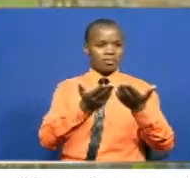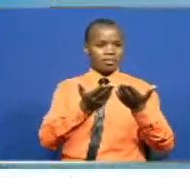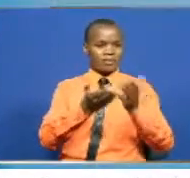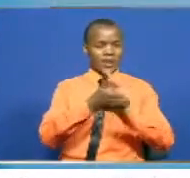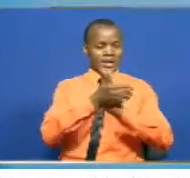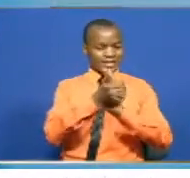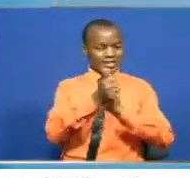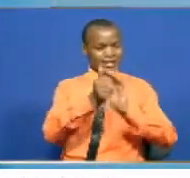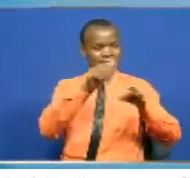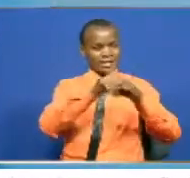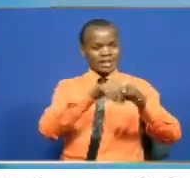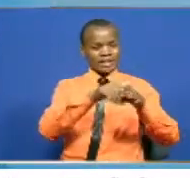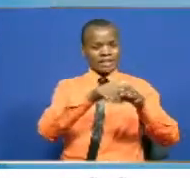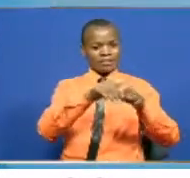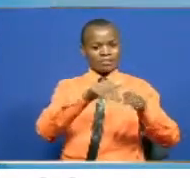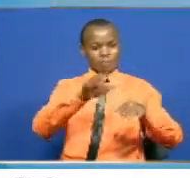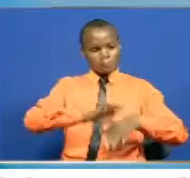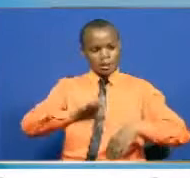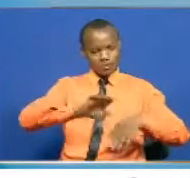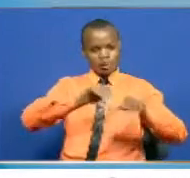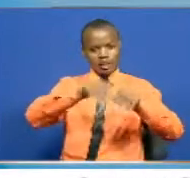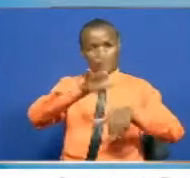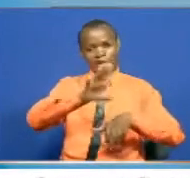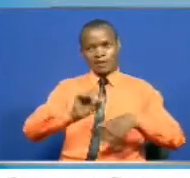Yeah, they are changing